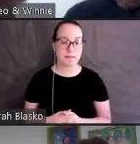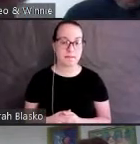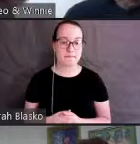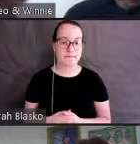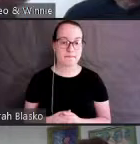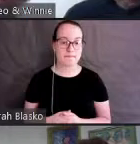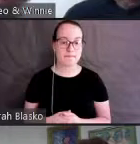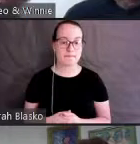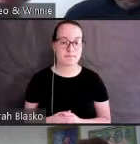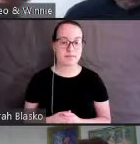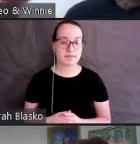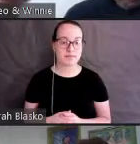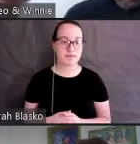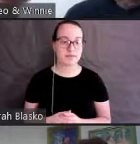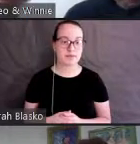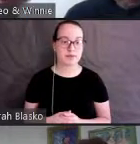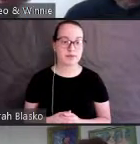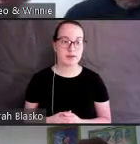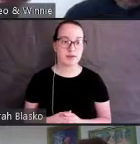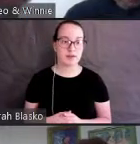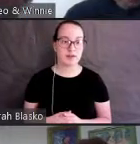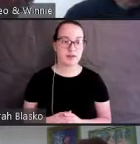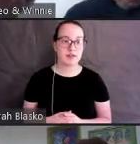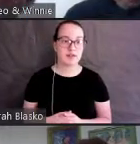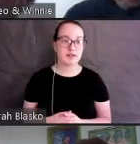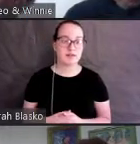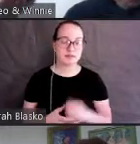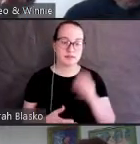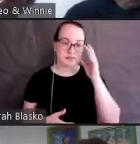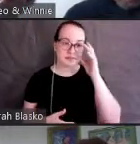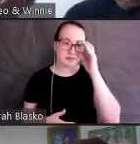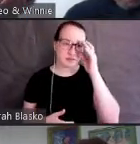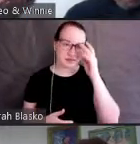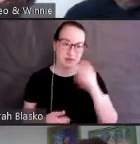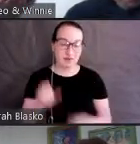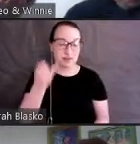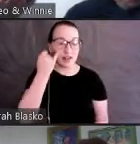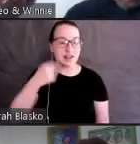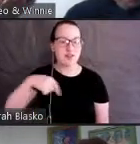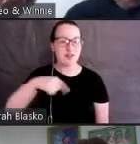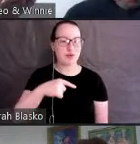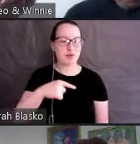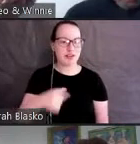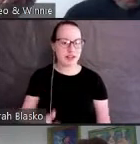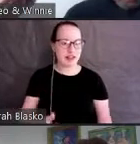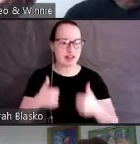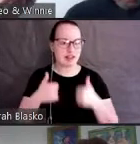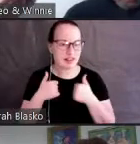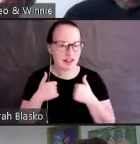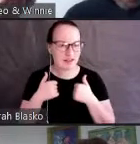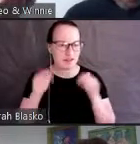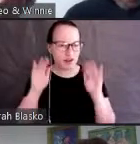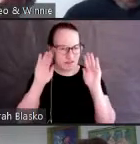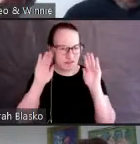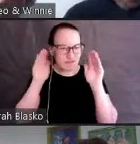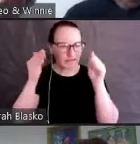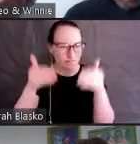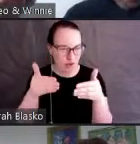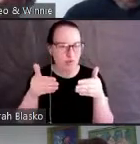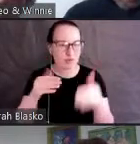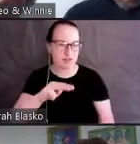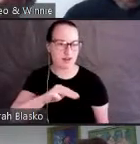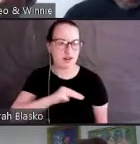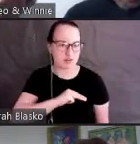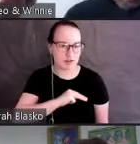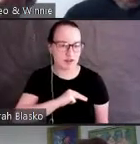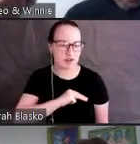and we live with an intentional mission focus. The manifold wisdom of